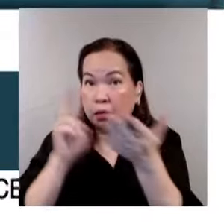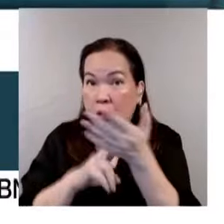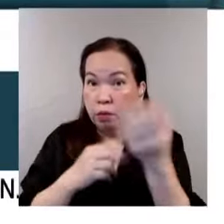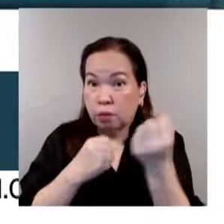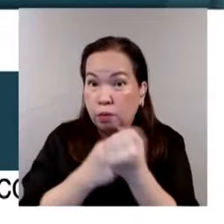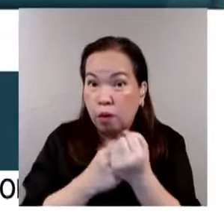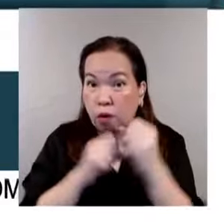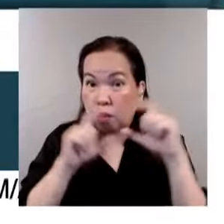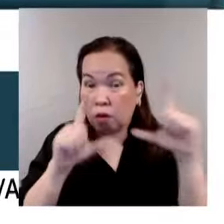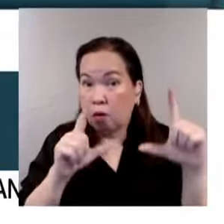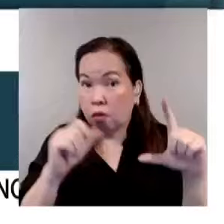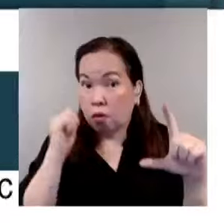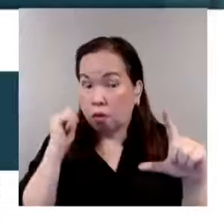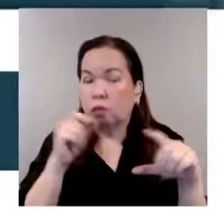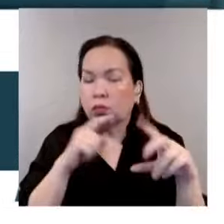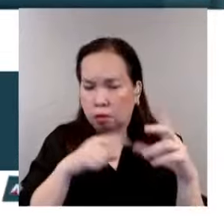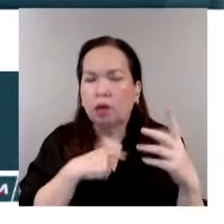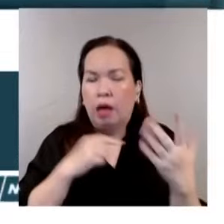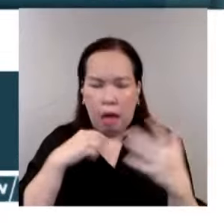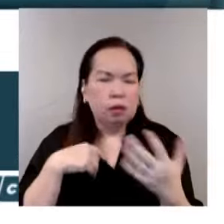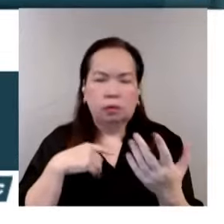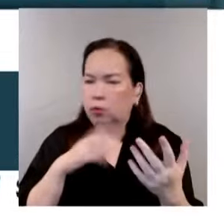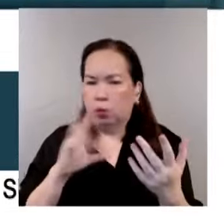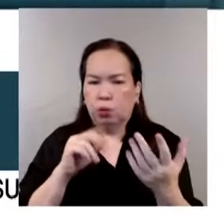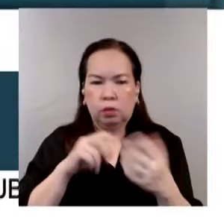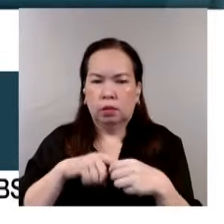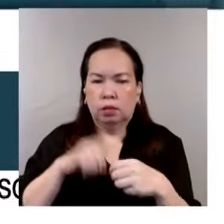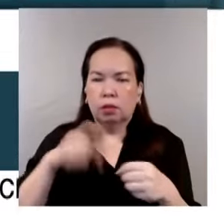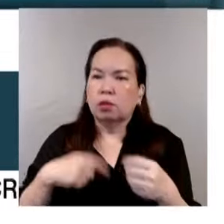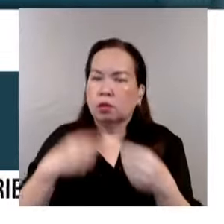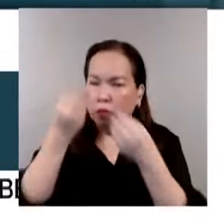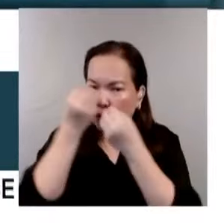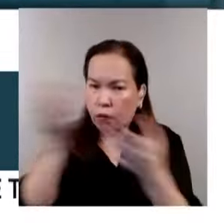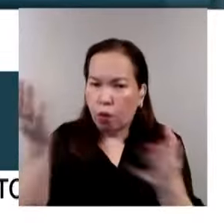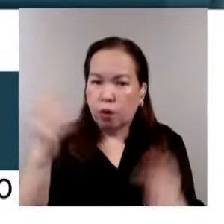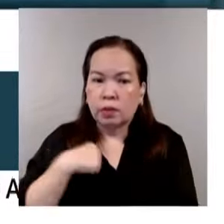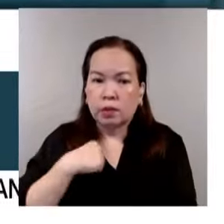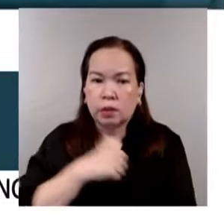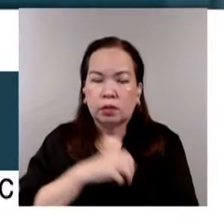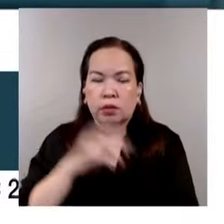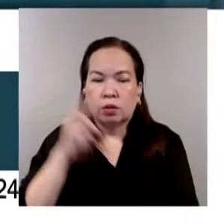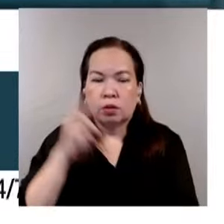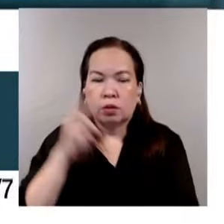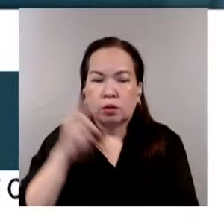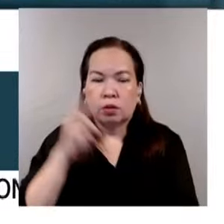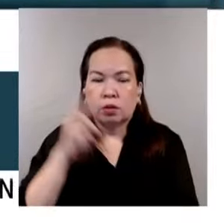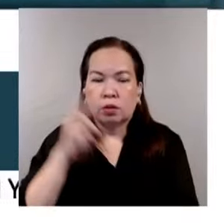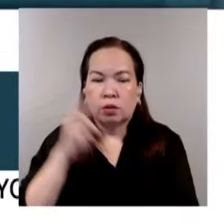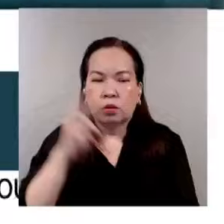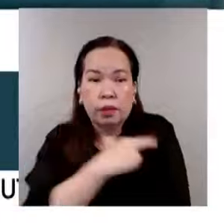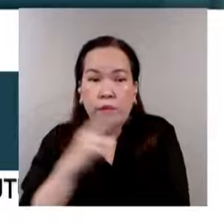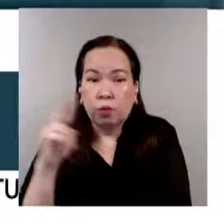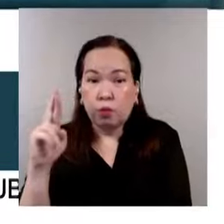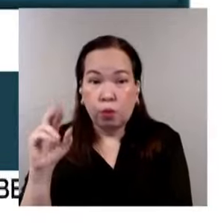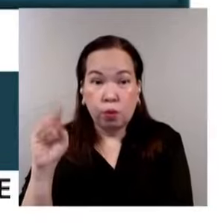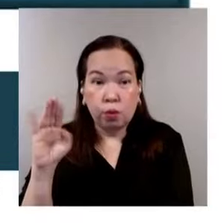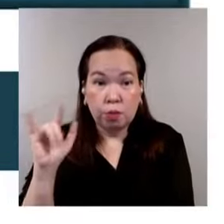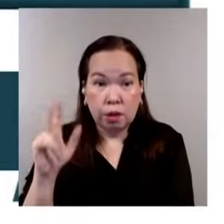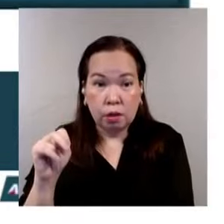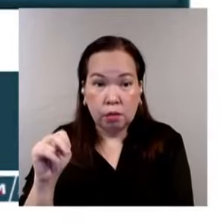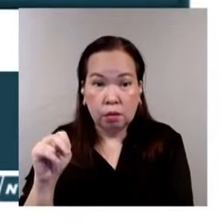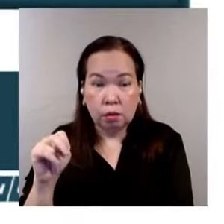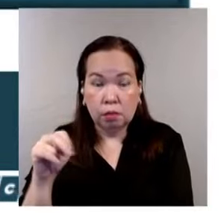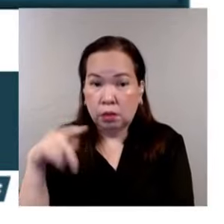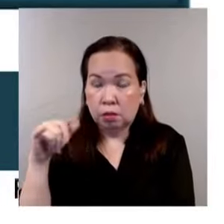Senator Robin Padilla politely, I gave him the courtesy that I'm withdrawing already. And how did signature. How did he react to this